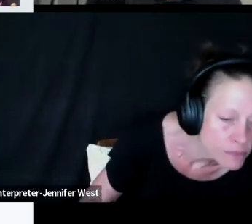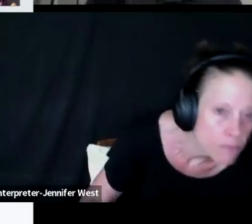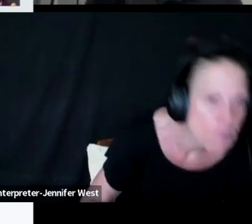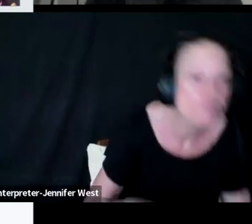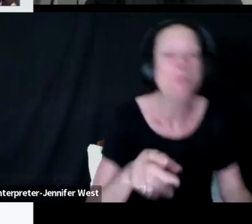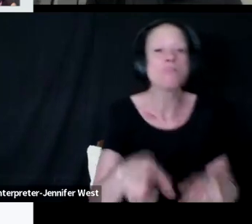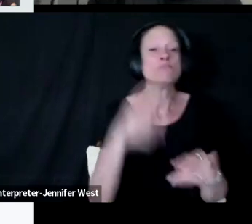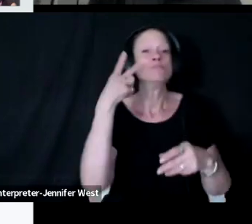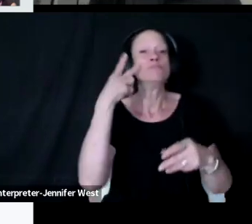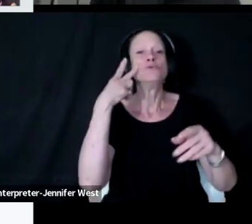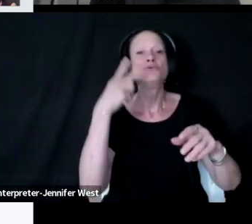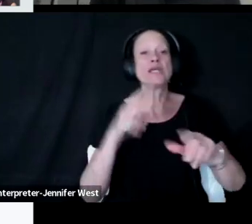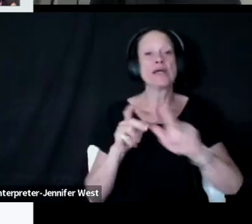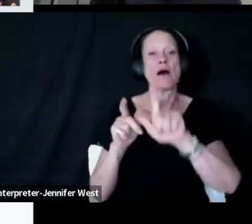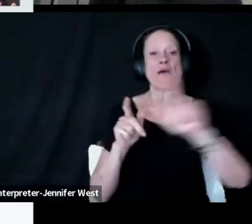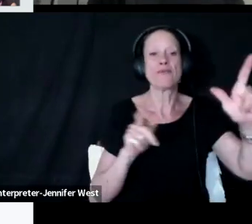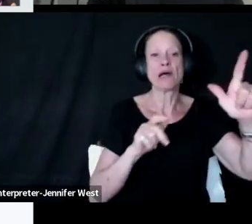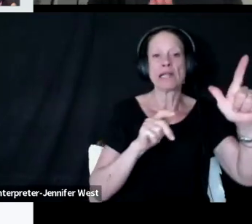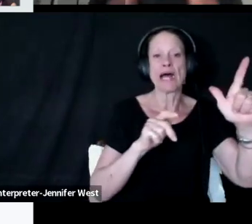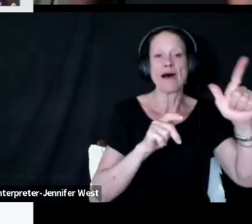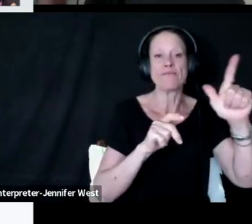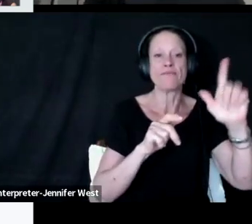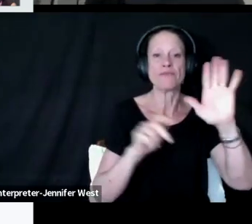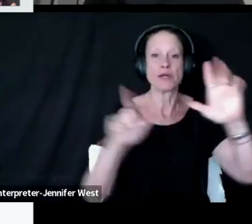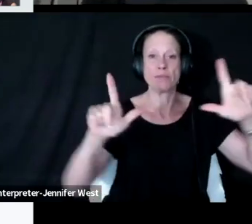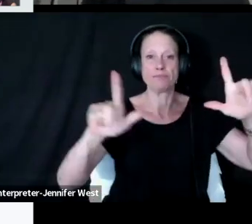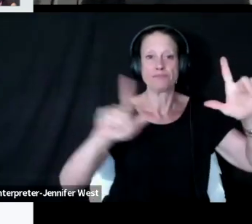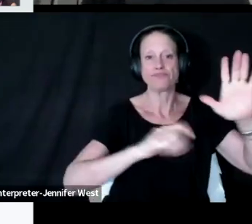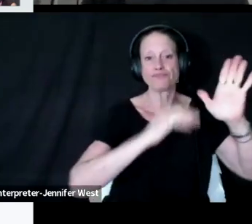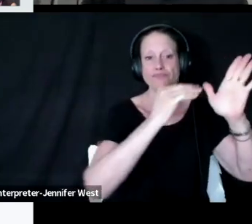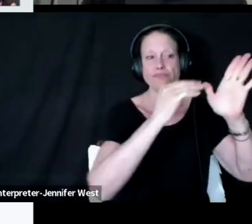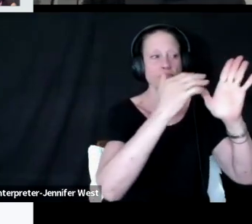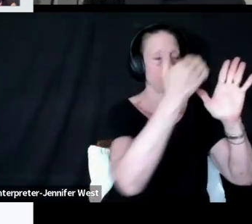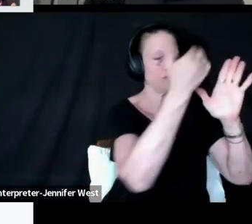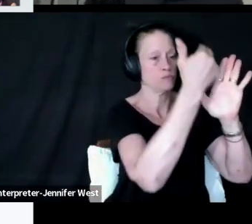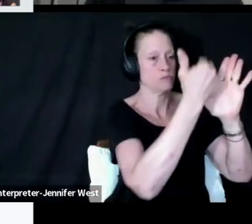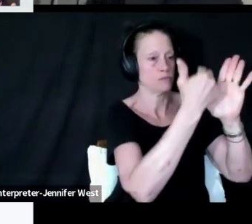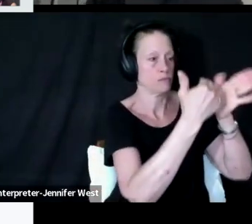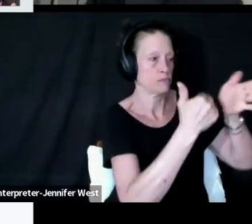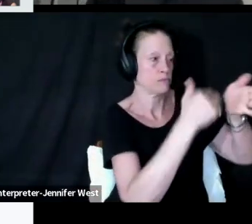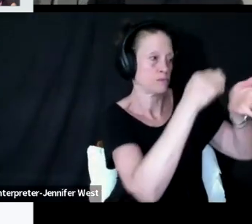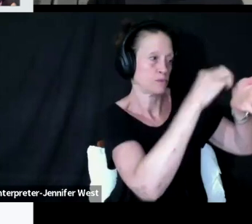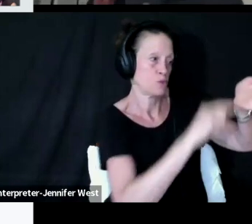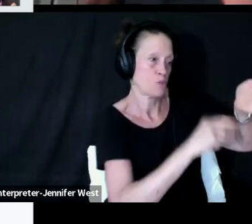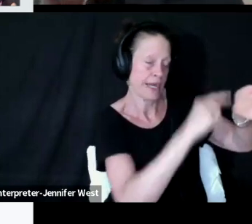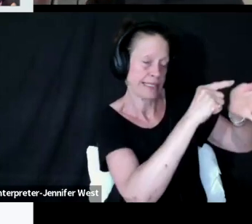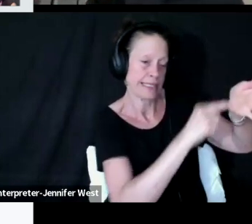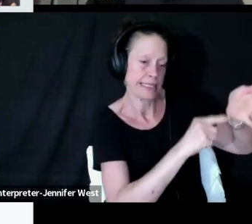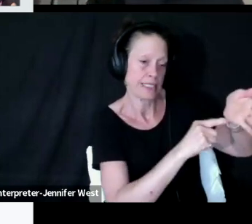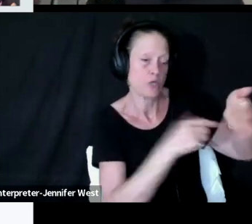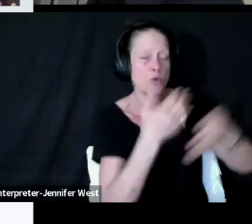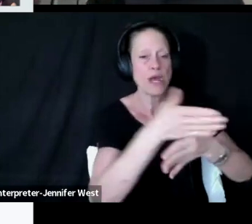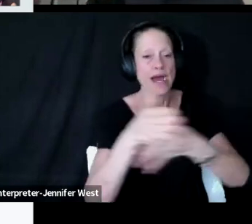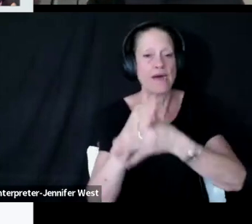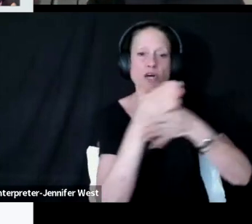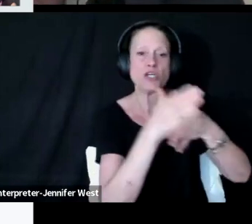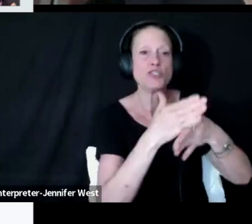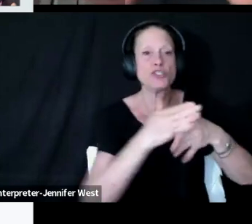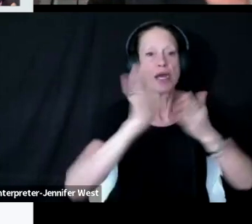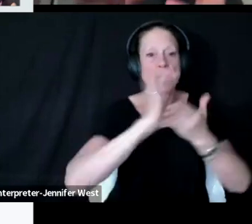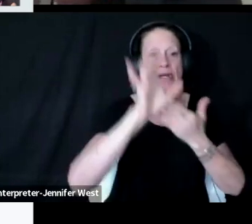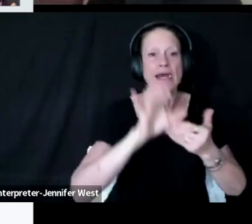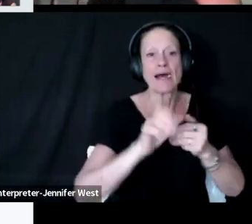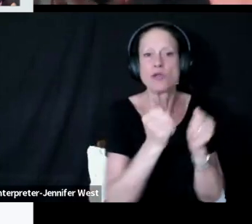calendar. And that basically means that all of the individuals in your loved one's life could have access to this